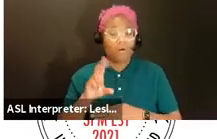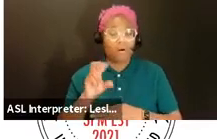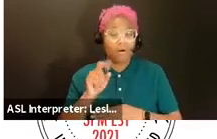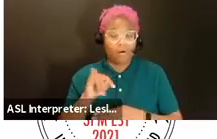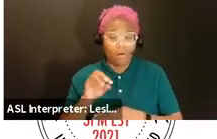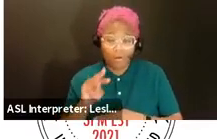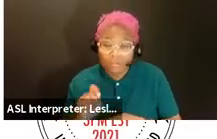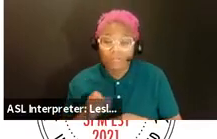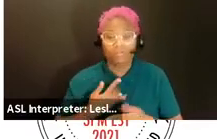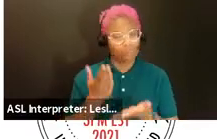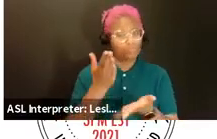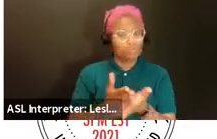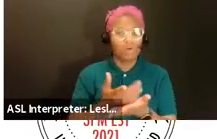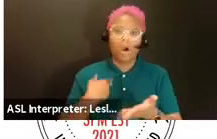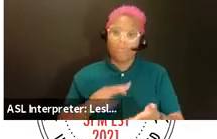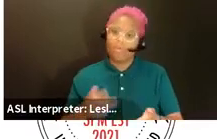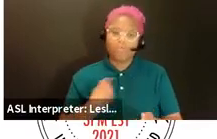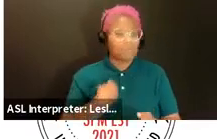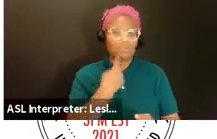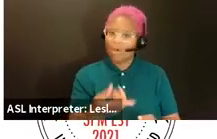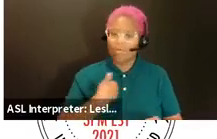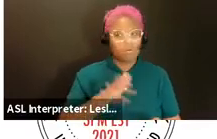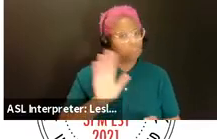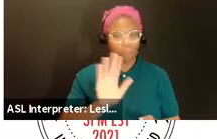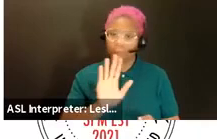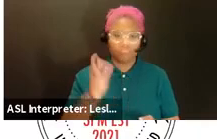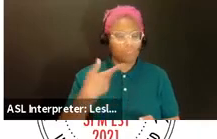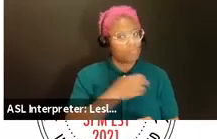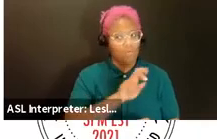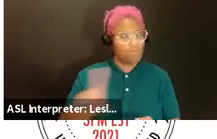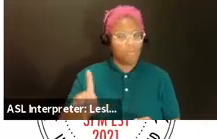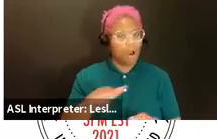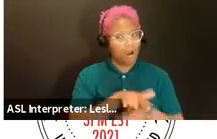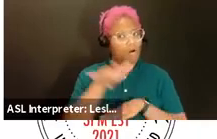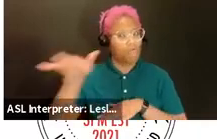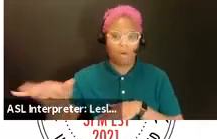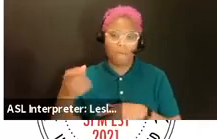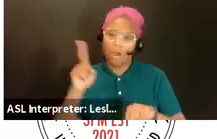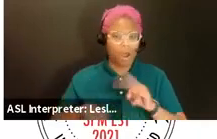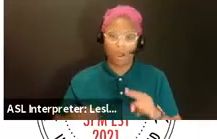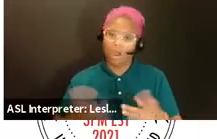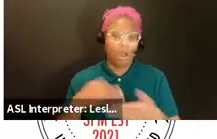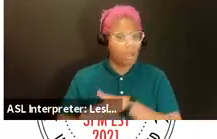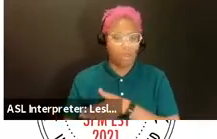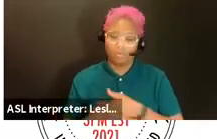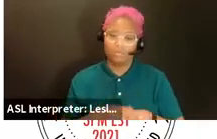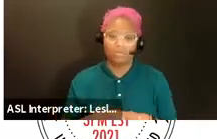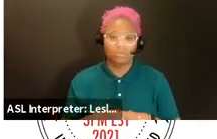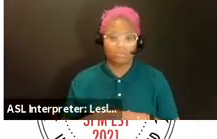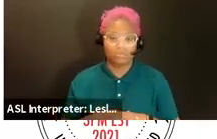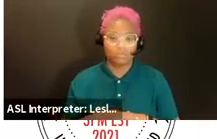but if they do, they'll probably get turned away when they arrive if you haven't gone through the national interest exception process. I'm